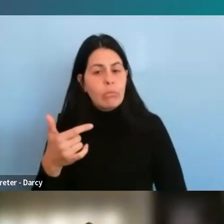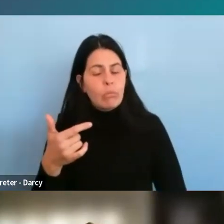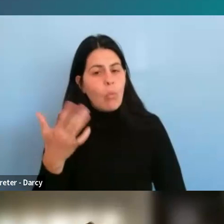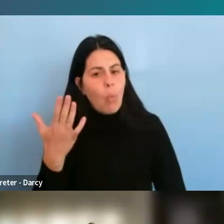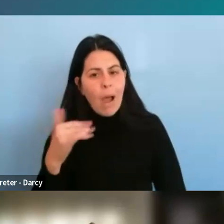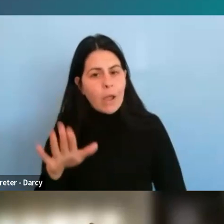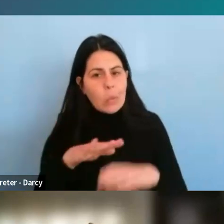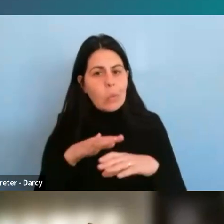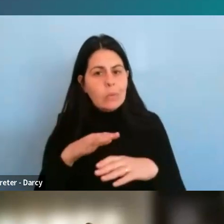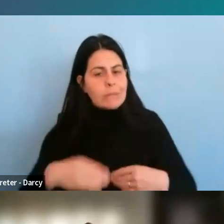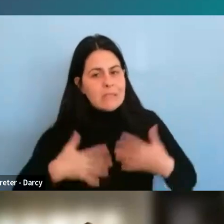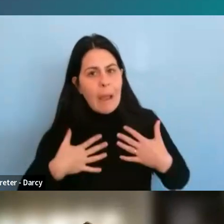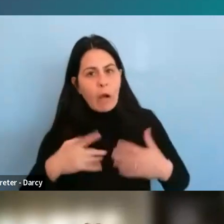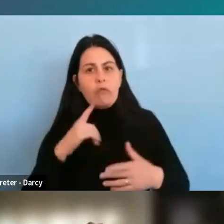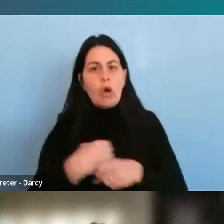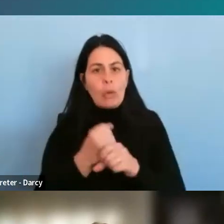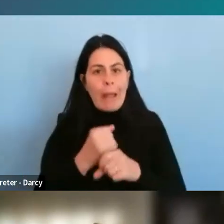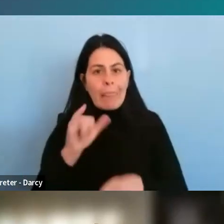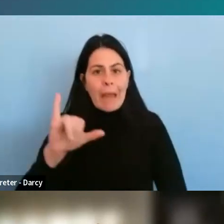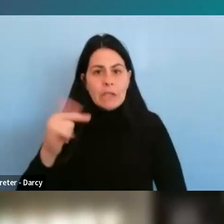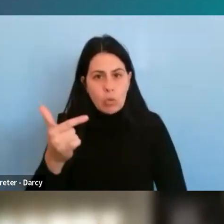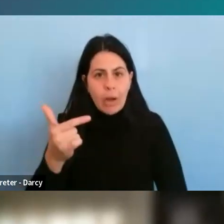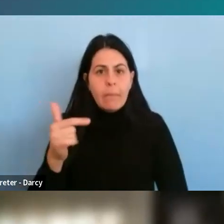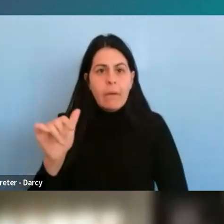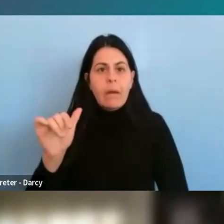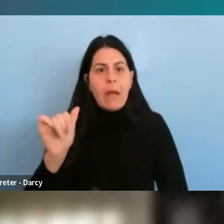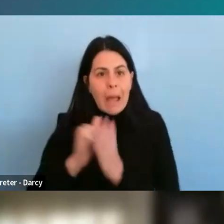feedback stories are you getting